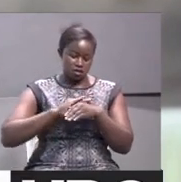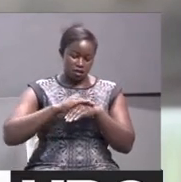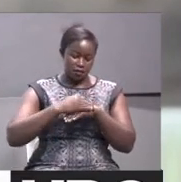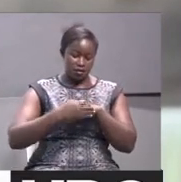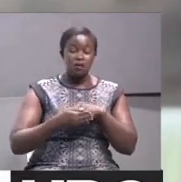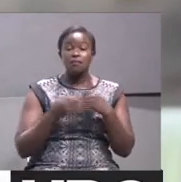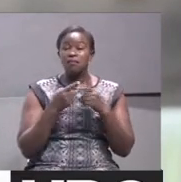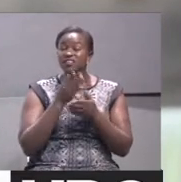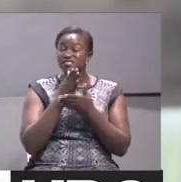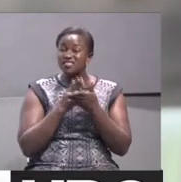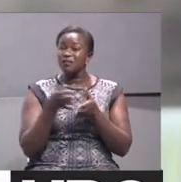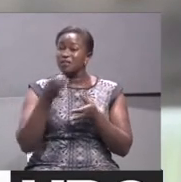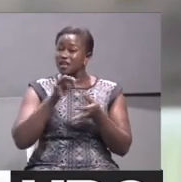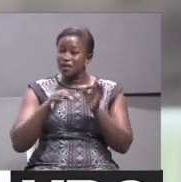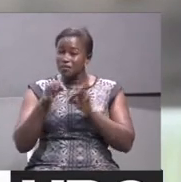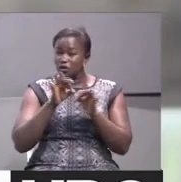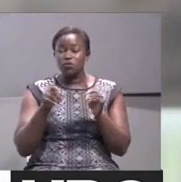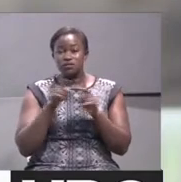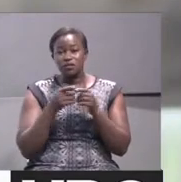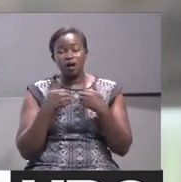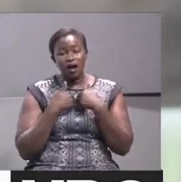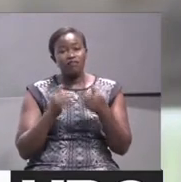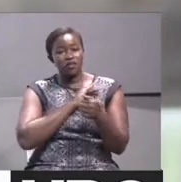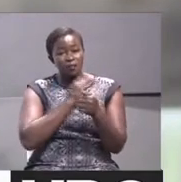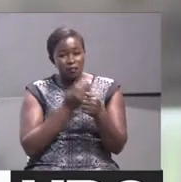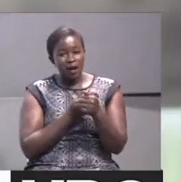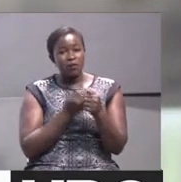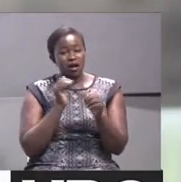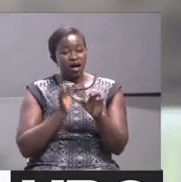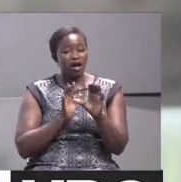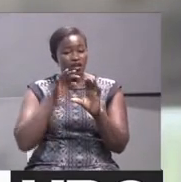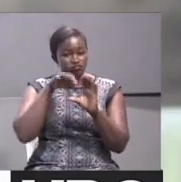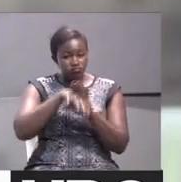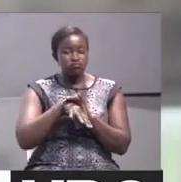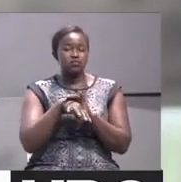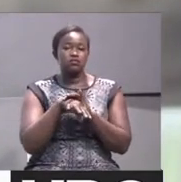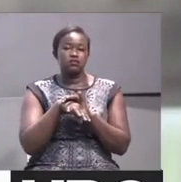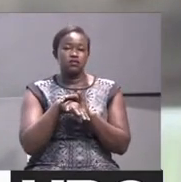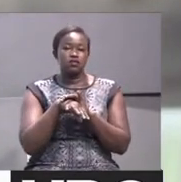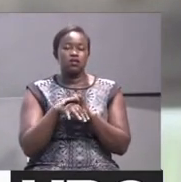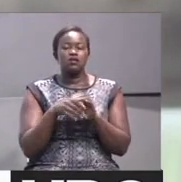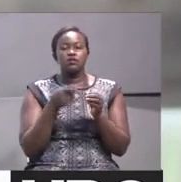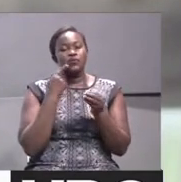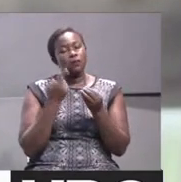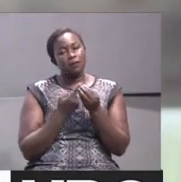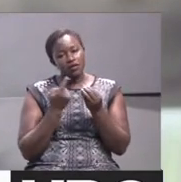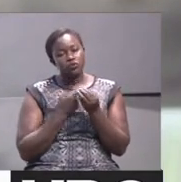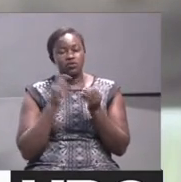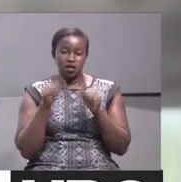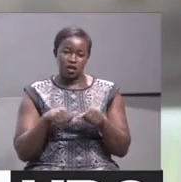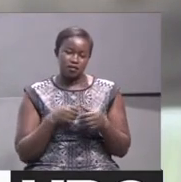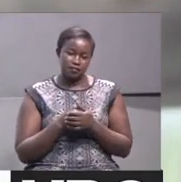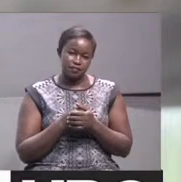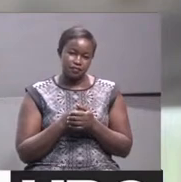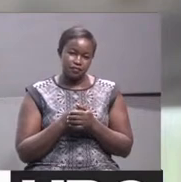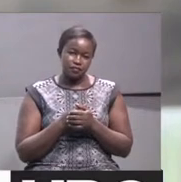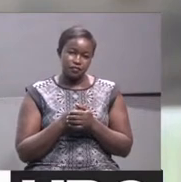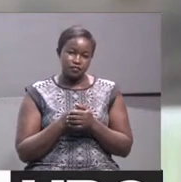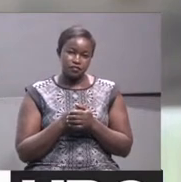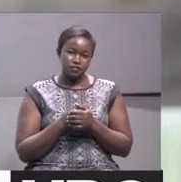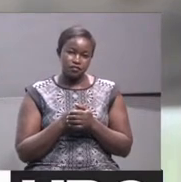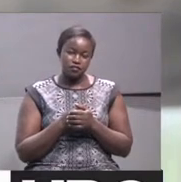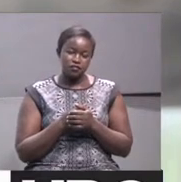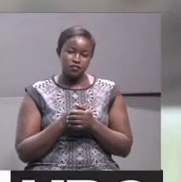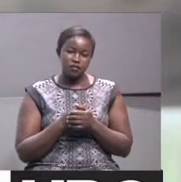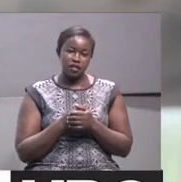some of these chemicals, they have the power, they are systemic, they have the power to enter into the tomatoes. Particularly in the flesh,